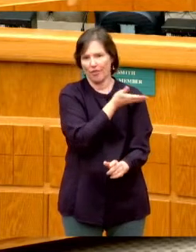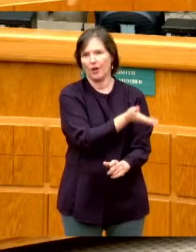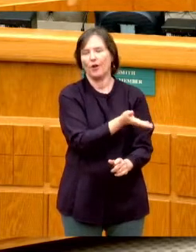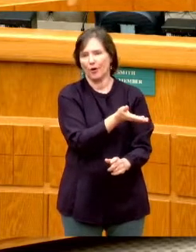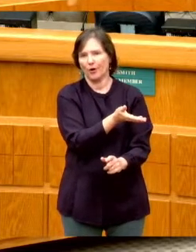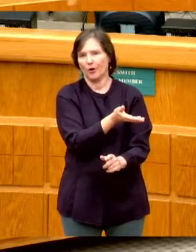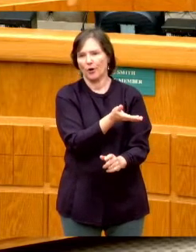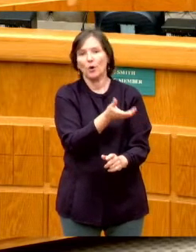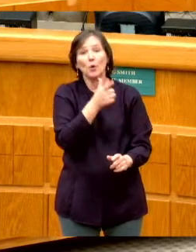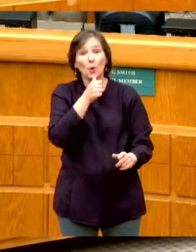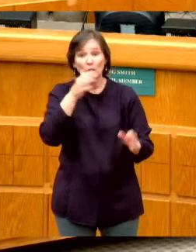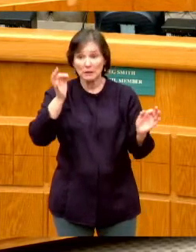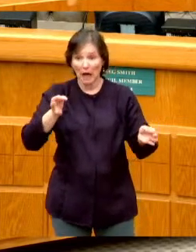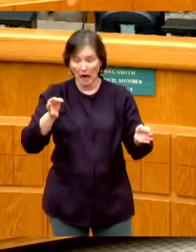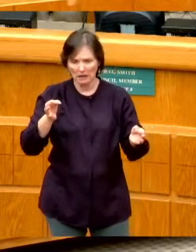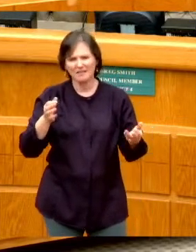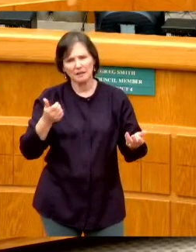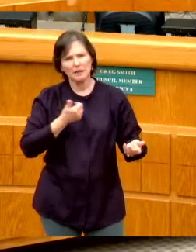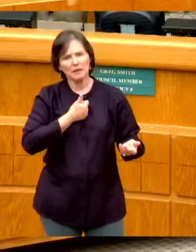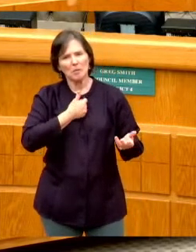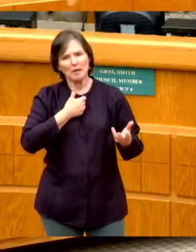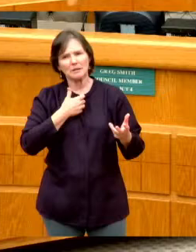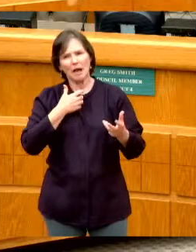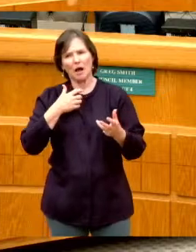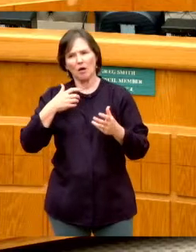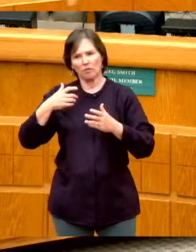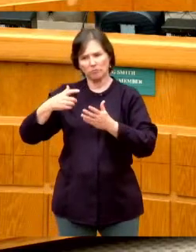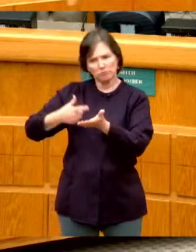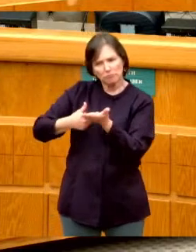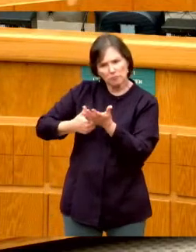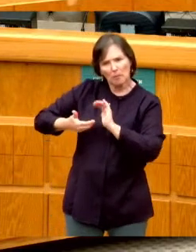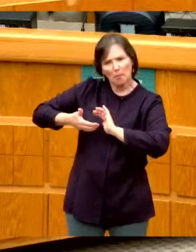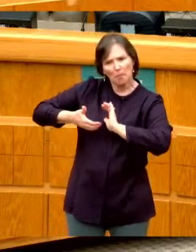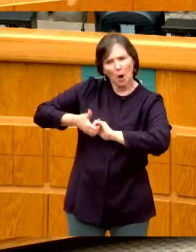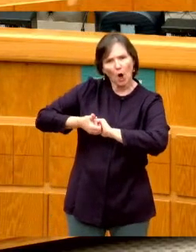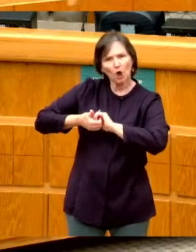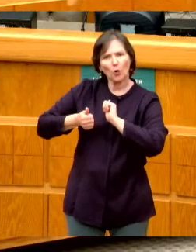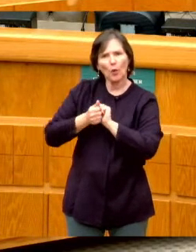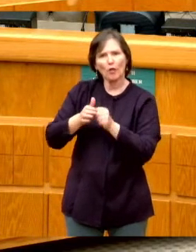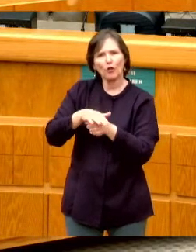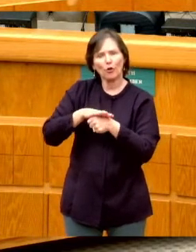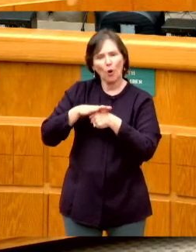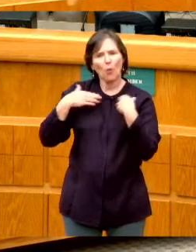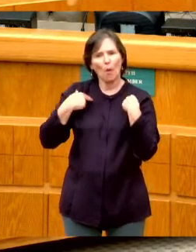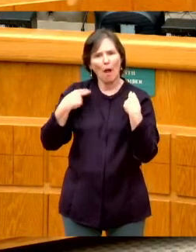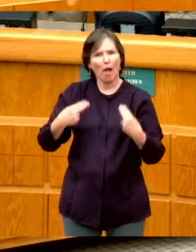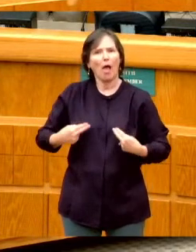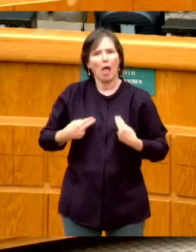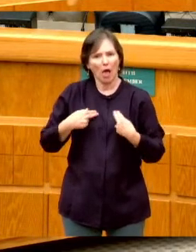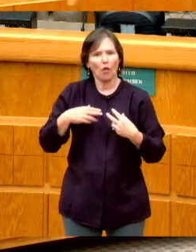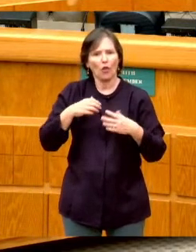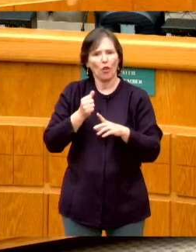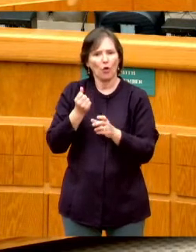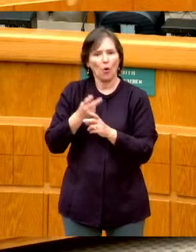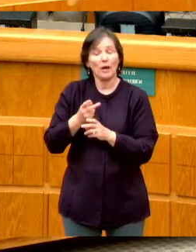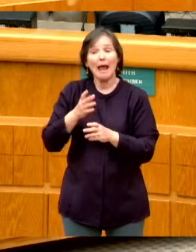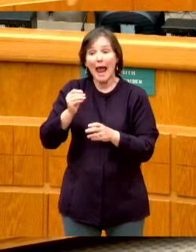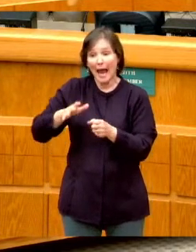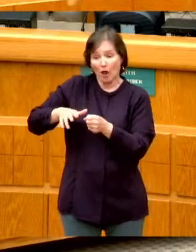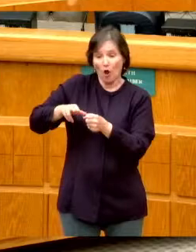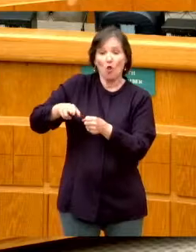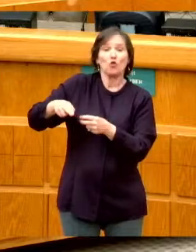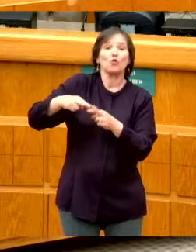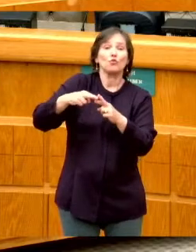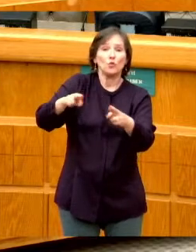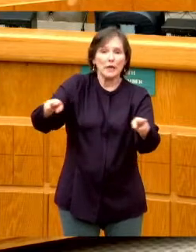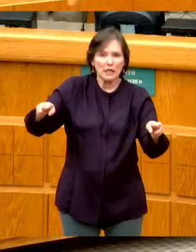Health and the local health authority, because we want to make sure, and I even called the regional health authority, because you